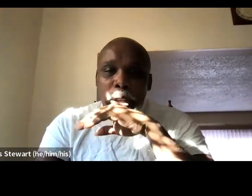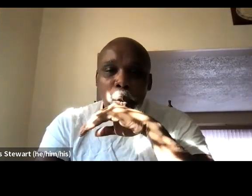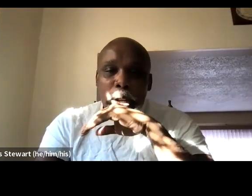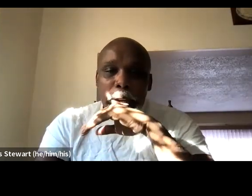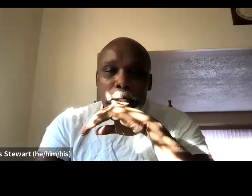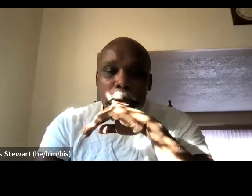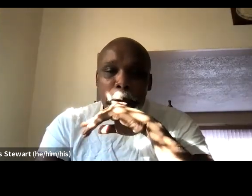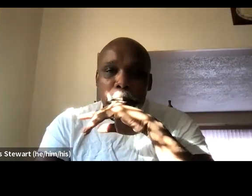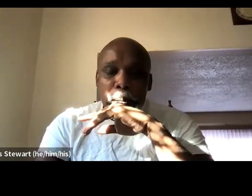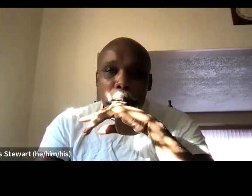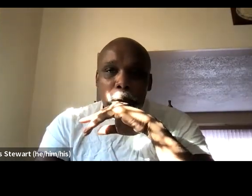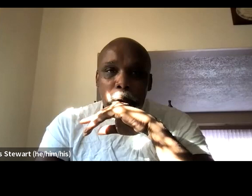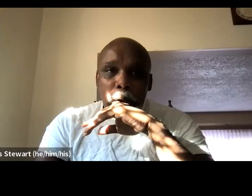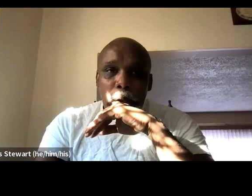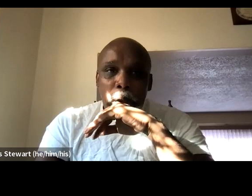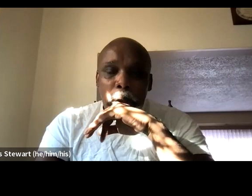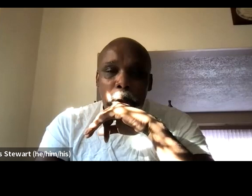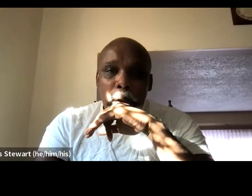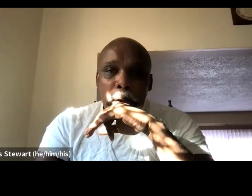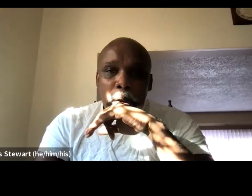information chat, the one that